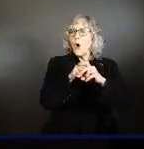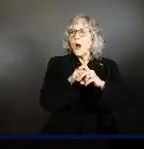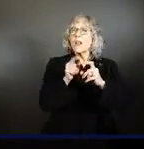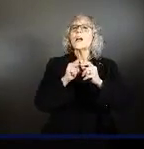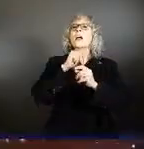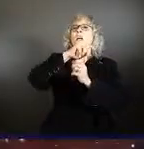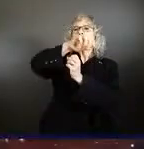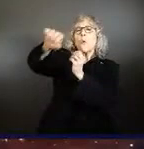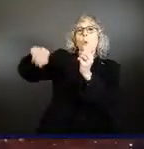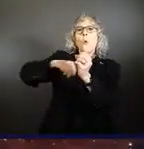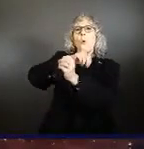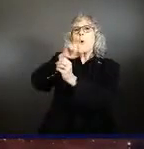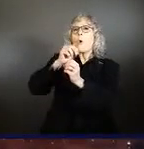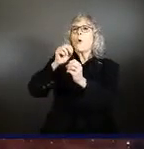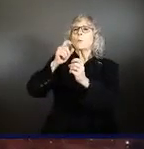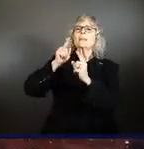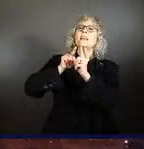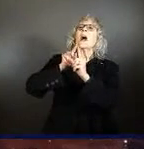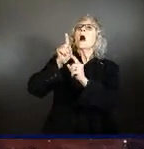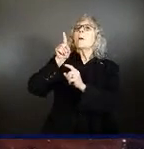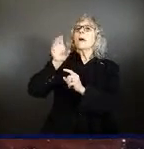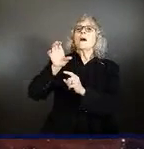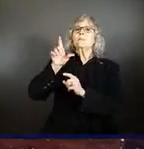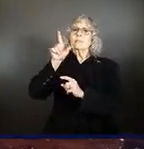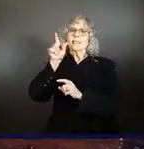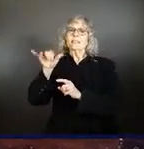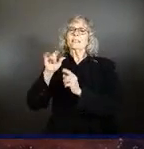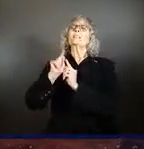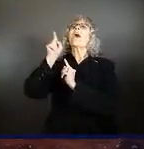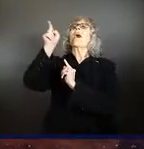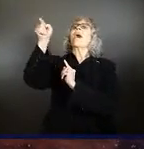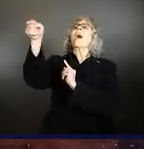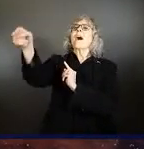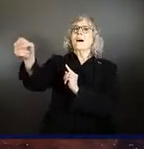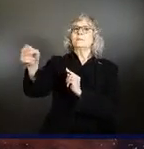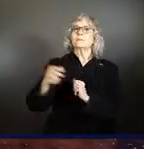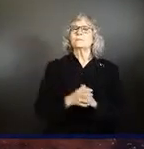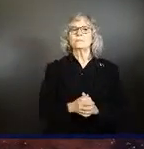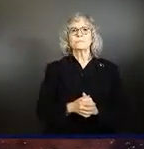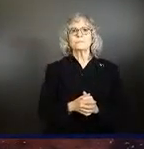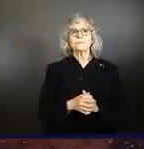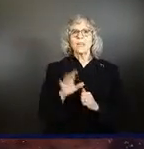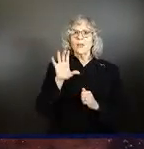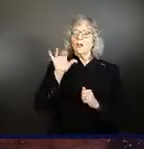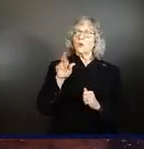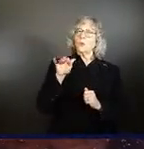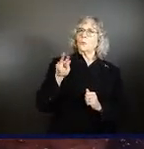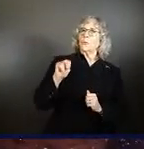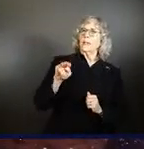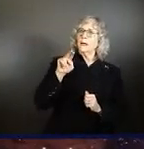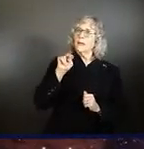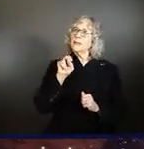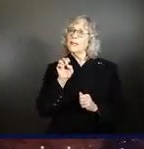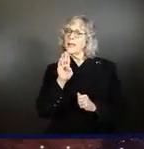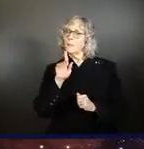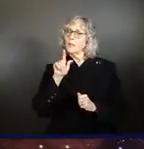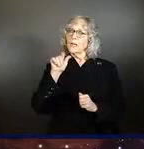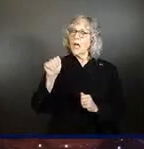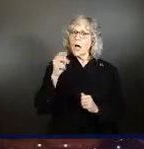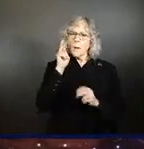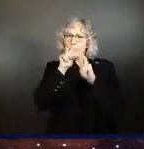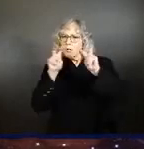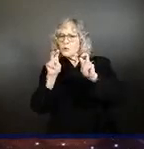away. In this image of the Carina Nebula, Webb peers through cosmic dust, revealing